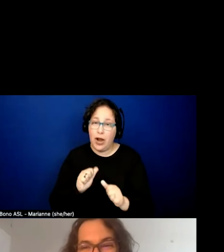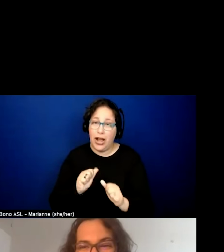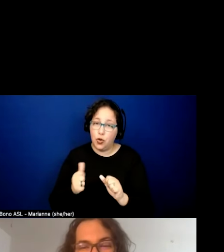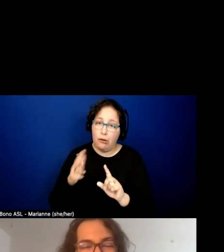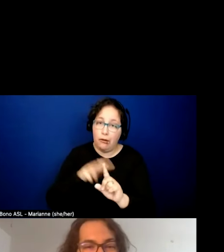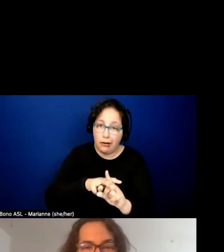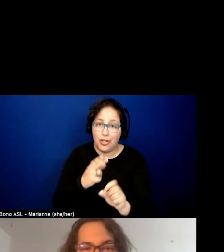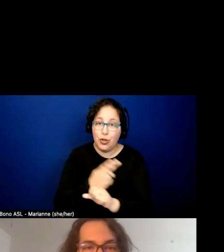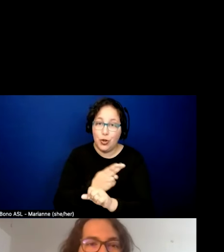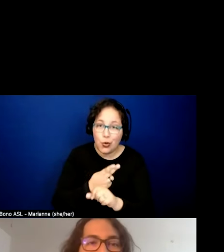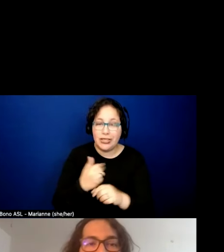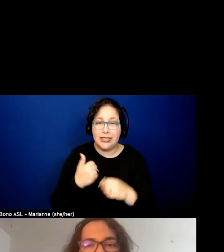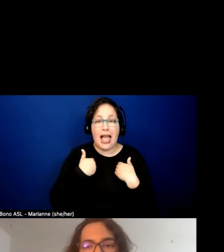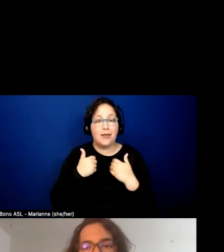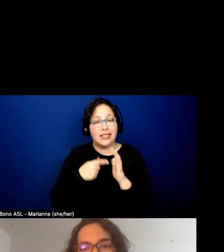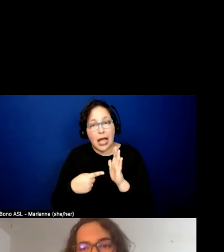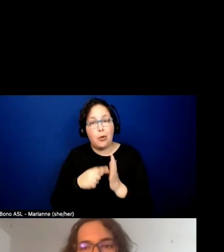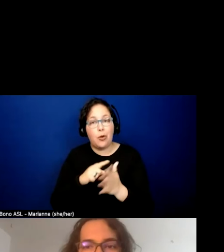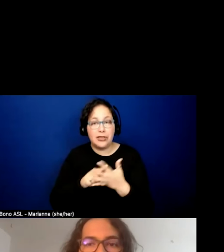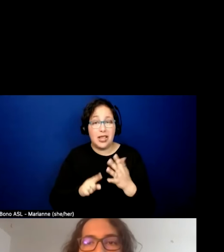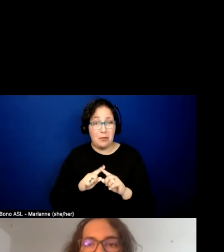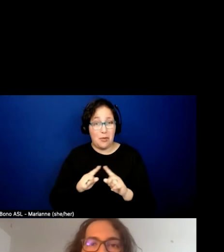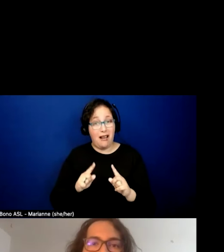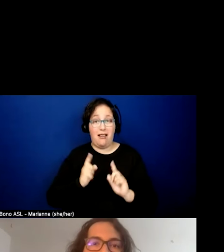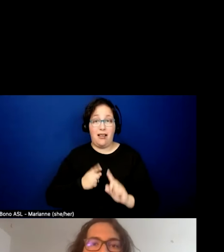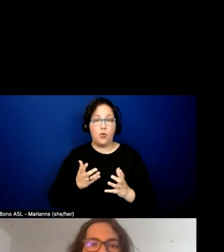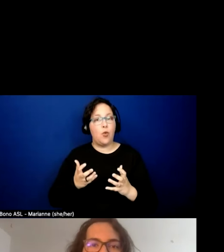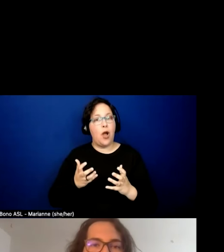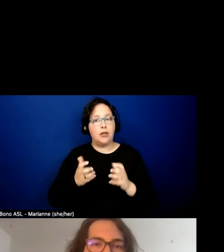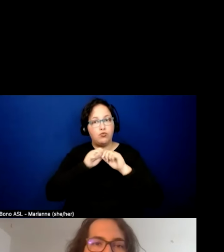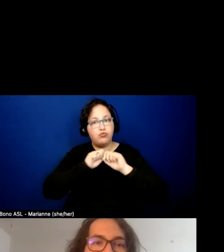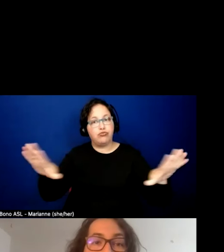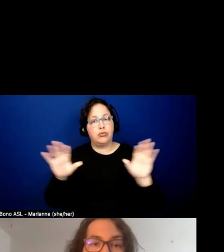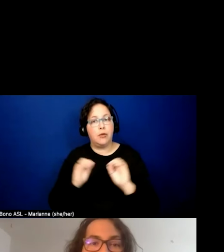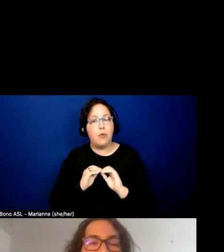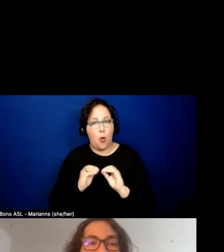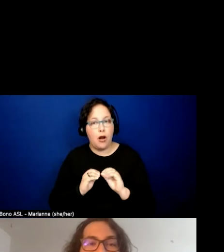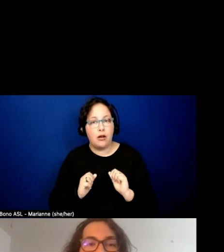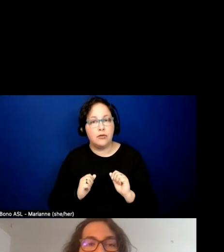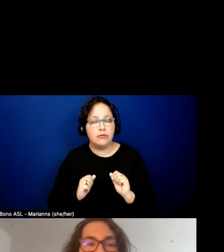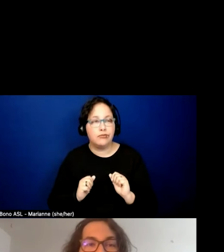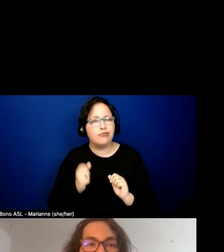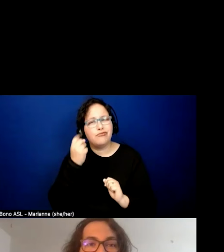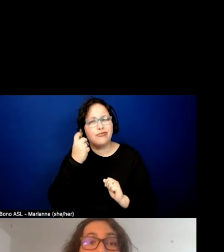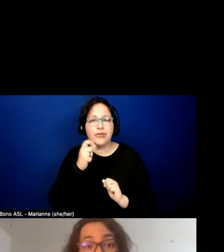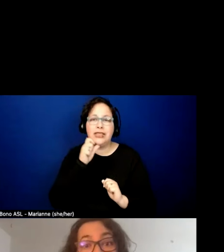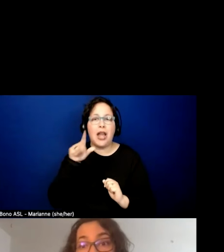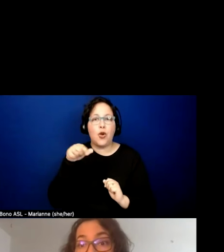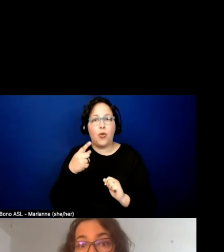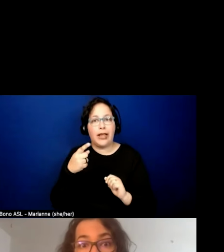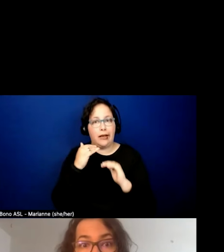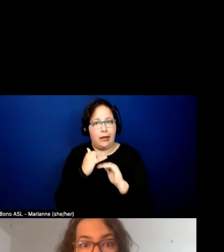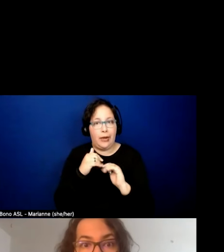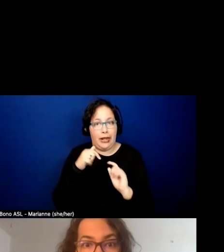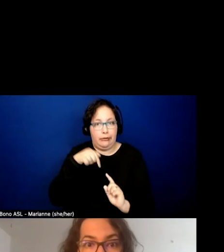in examples that already exist, but also to increase their reach into other types of things that you can